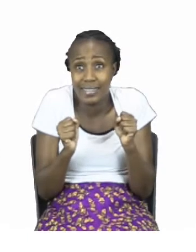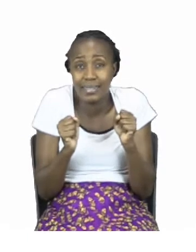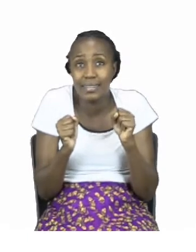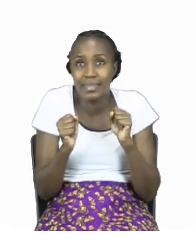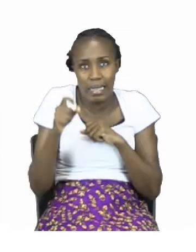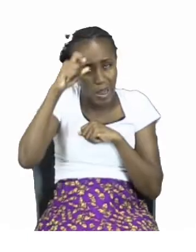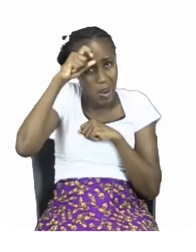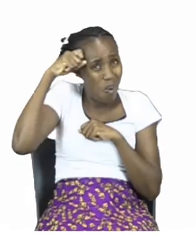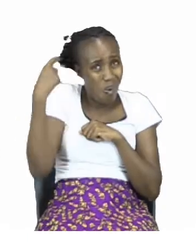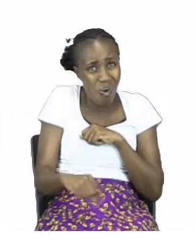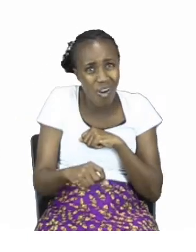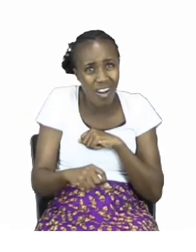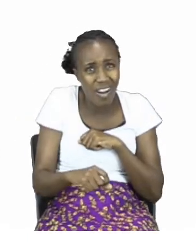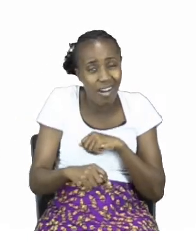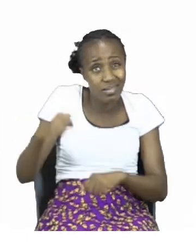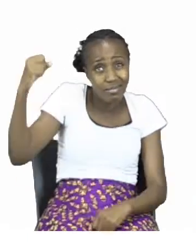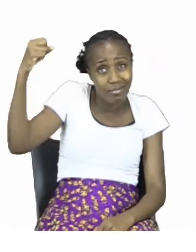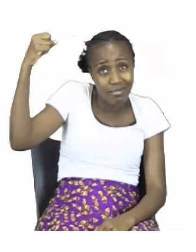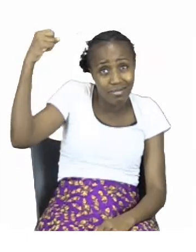cold, hot,